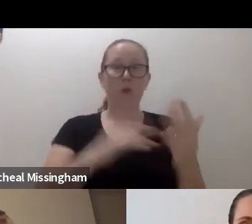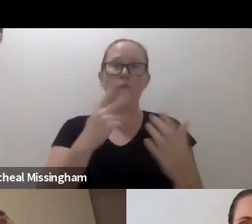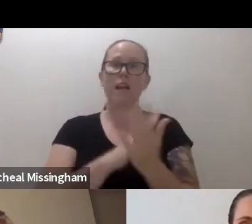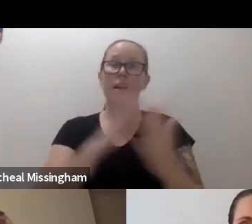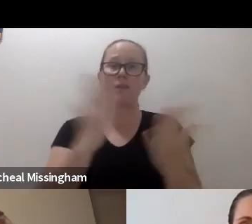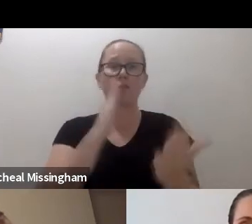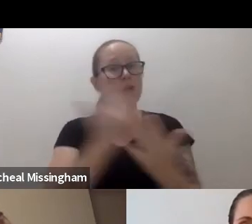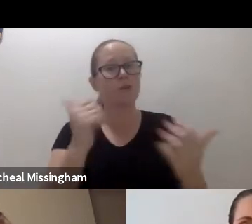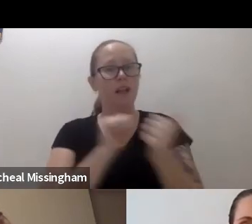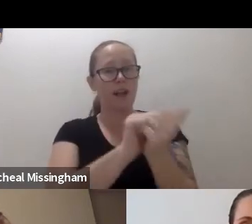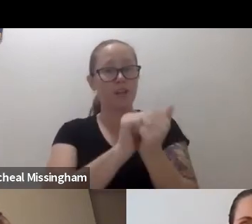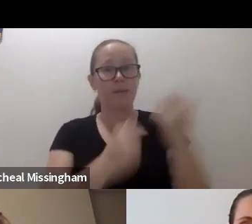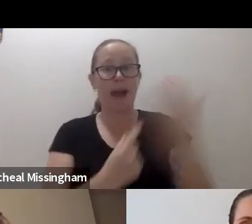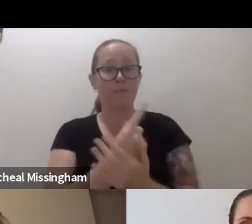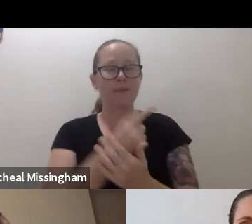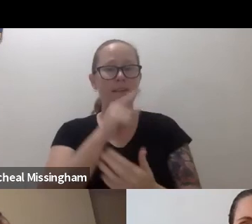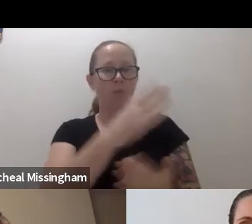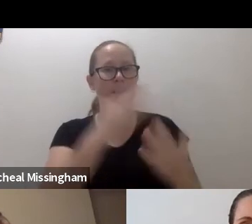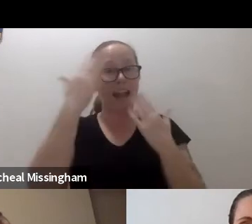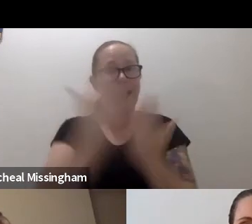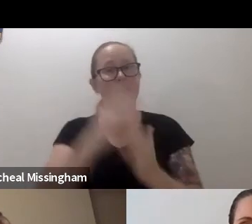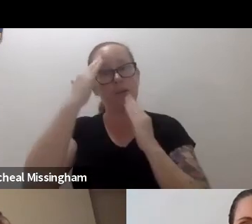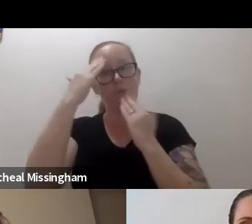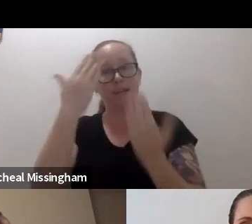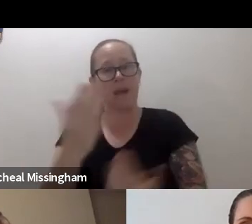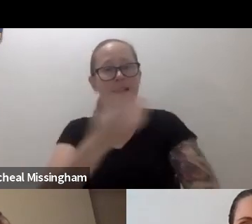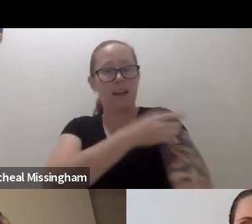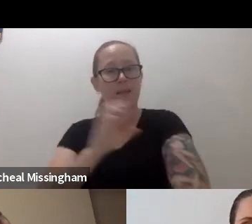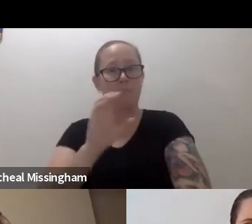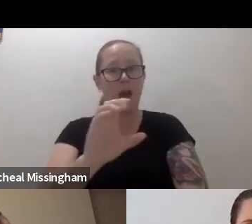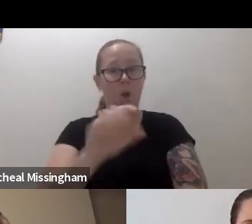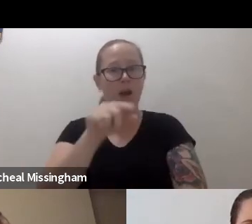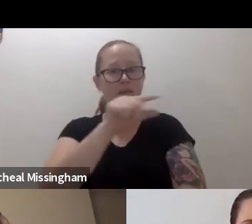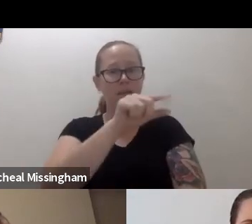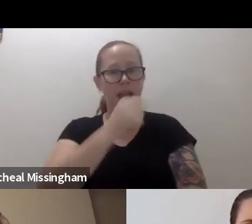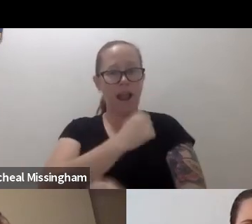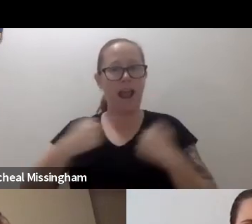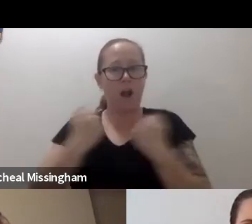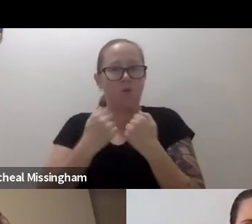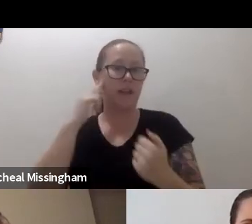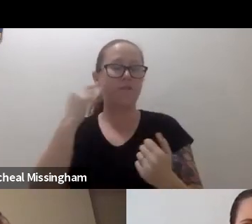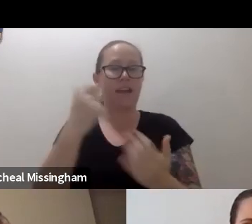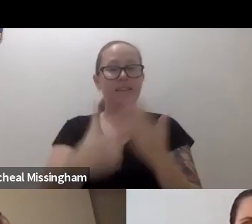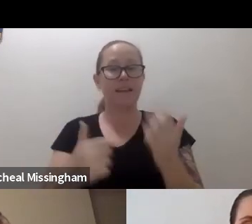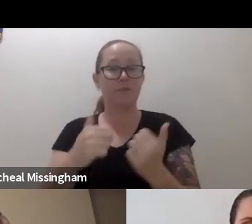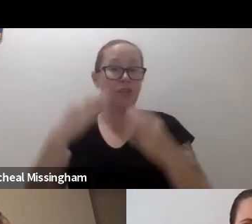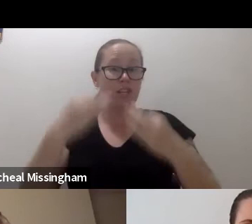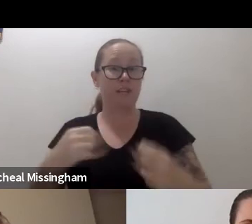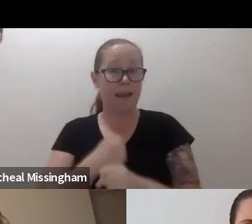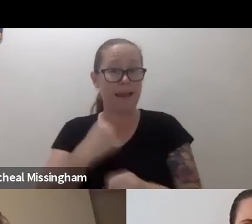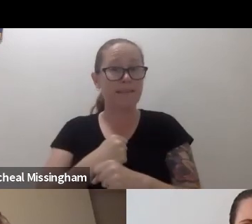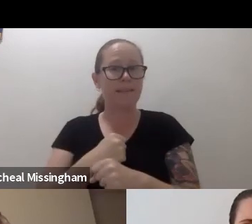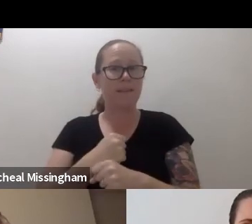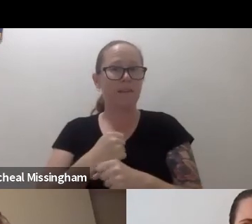If a real allyship happens, is where that absolute respect and empower our deaf and disabled